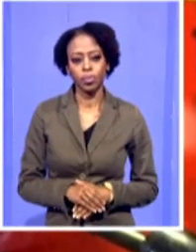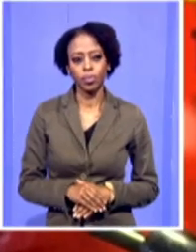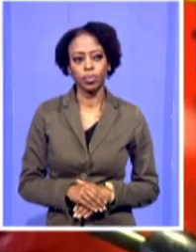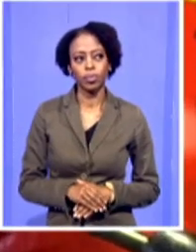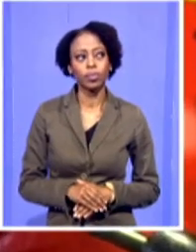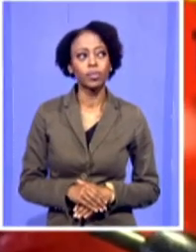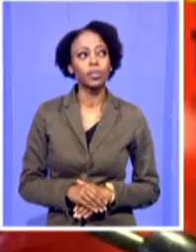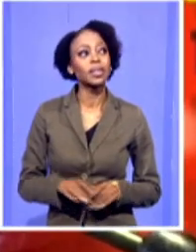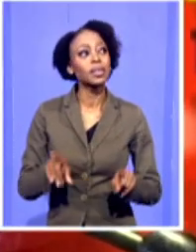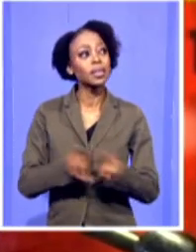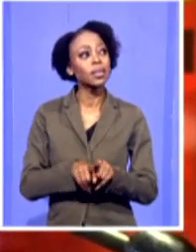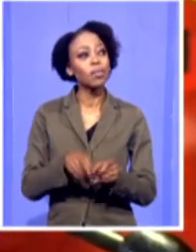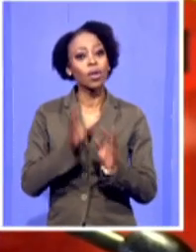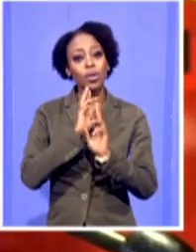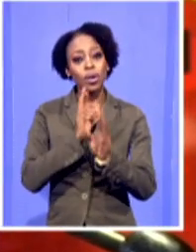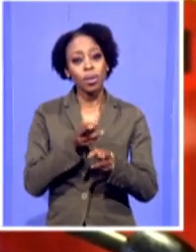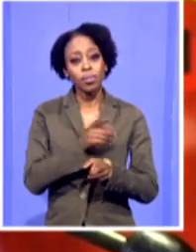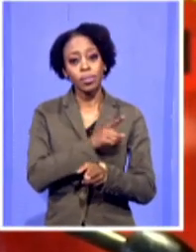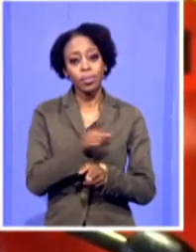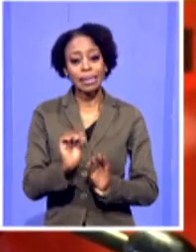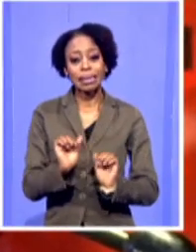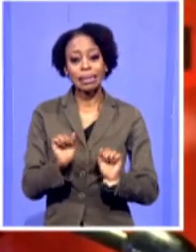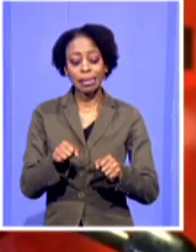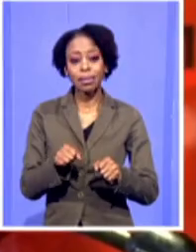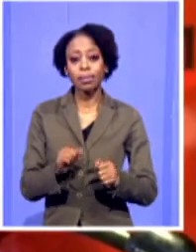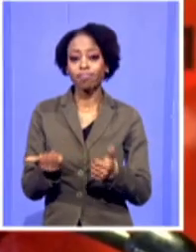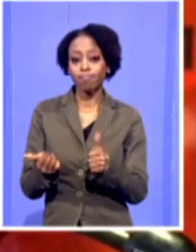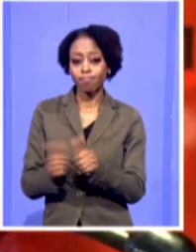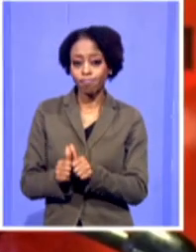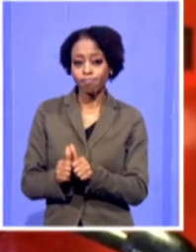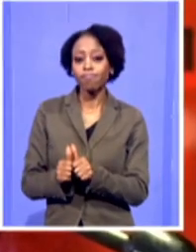And want to report to this Congress that indeed we are allies.